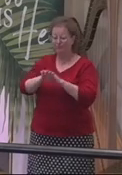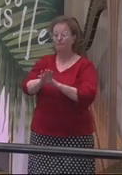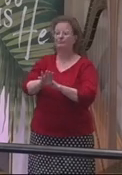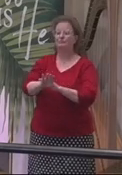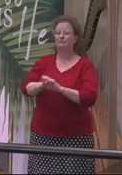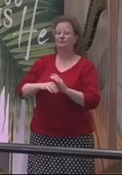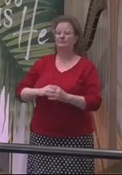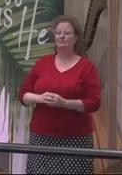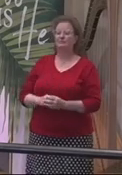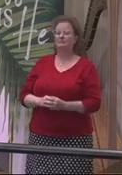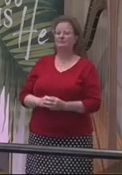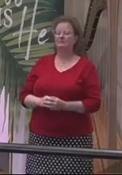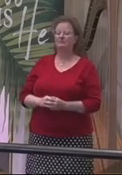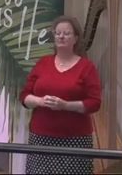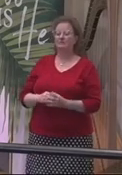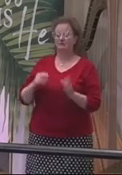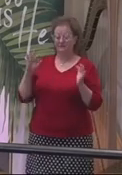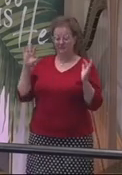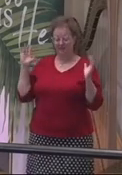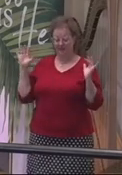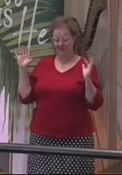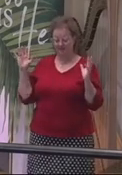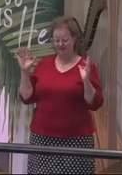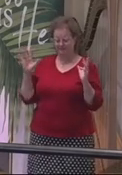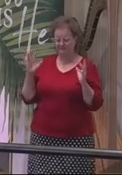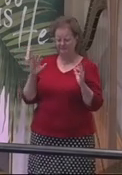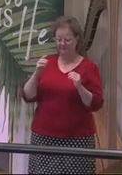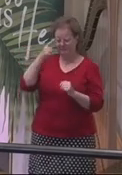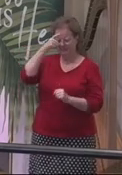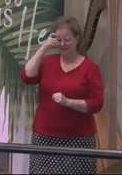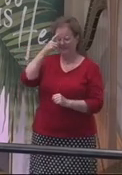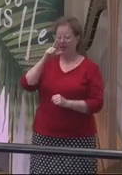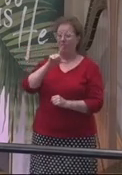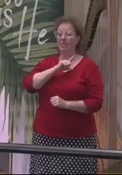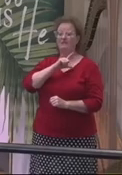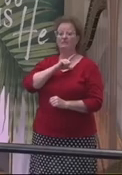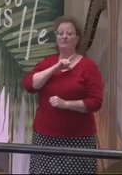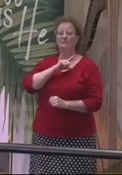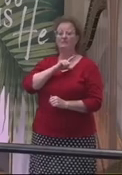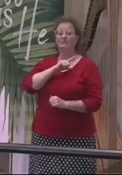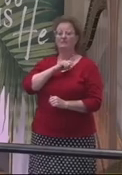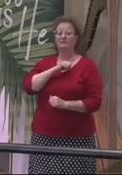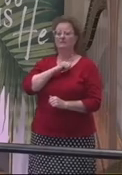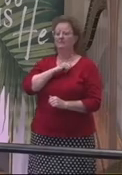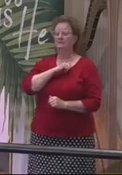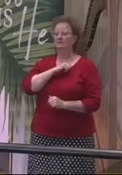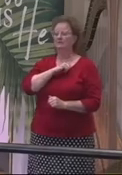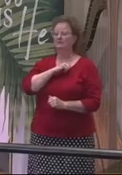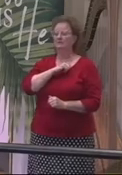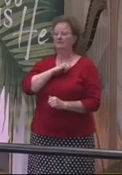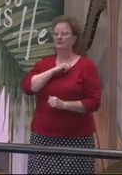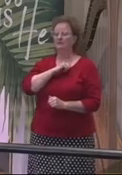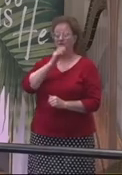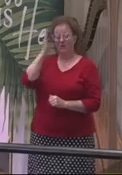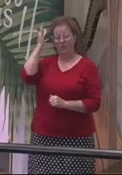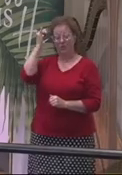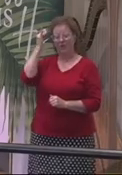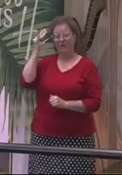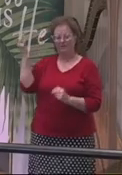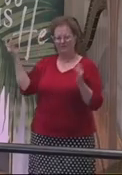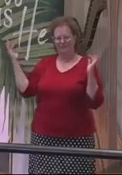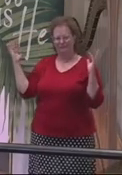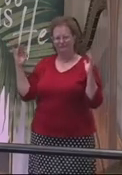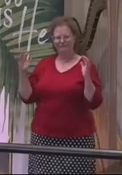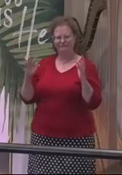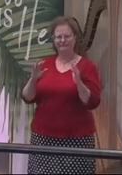event, the whole gathering of the crowd was all because of Lazarus. That's why they gathered.